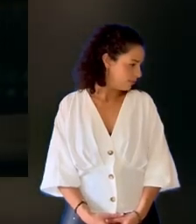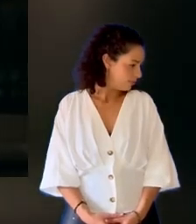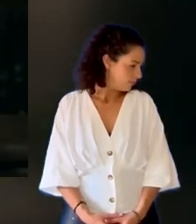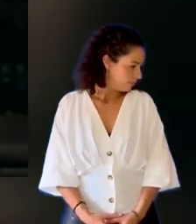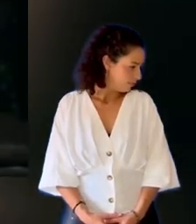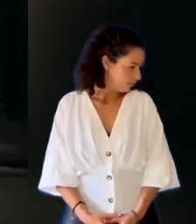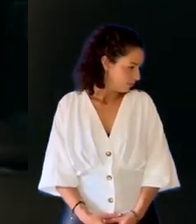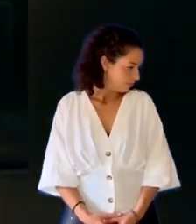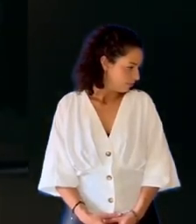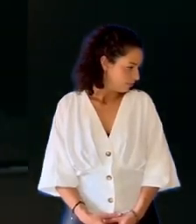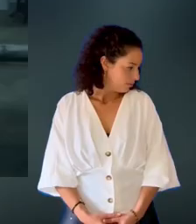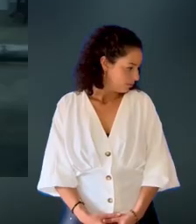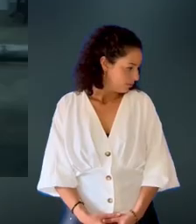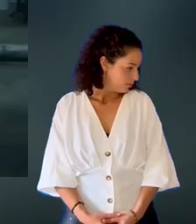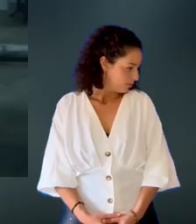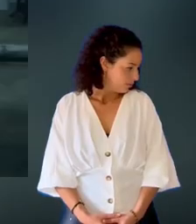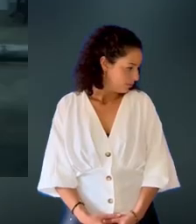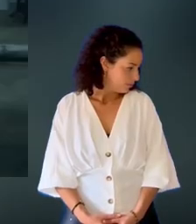Merry Christmas.